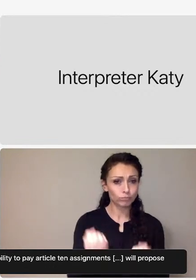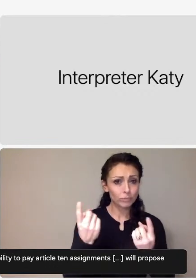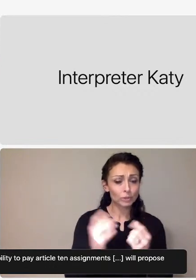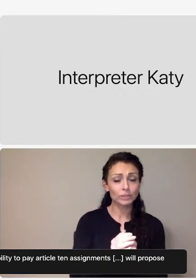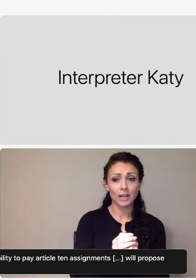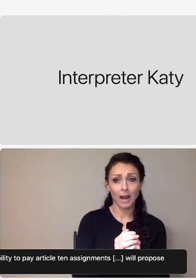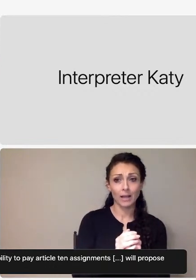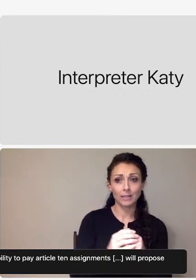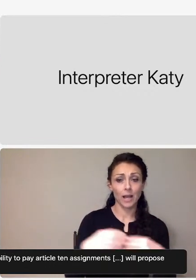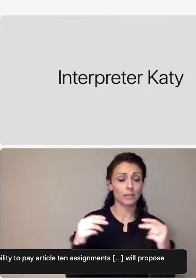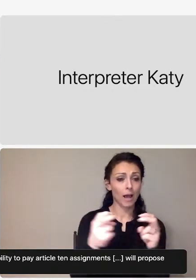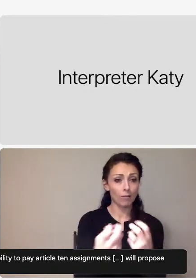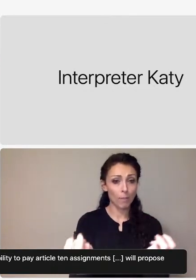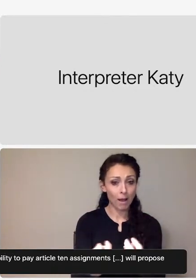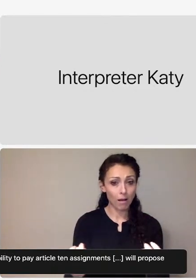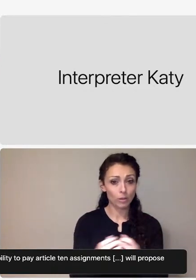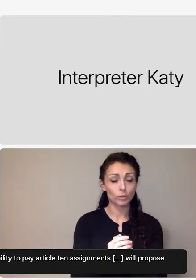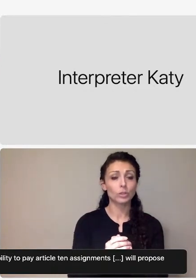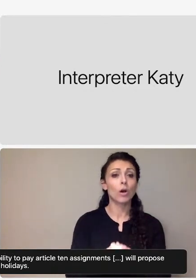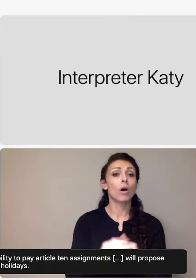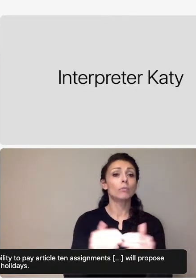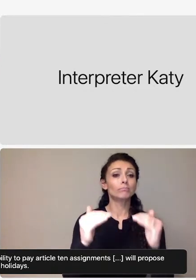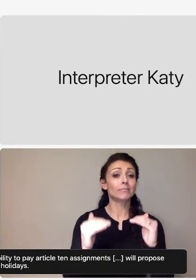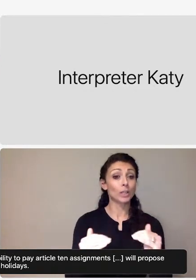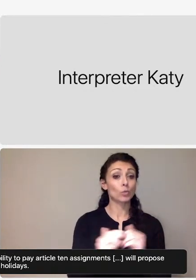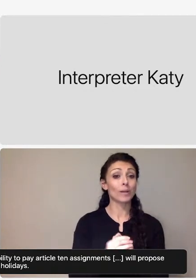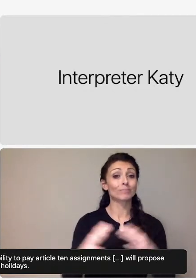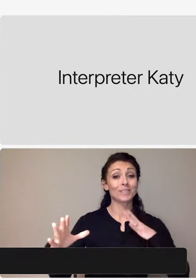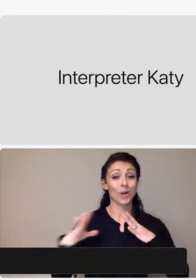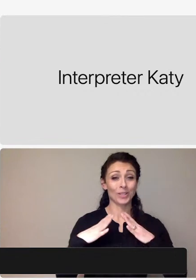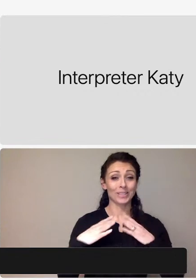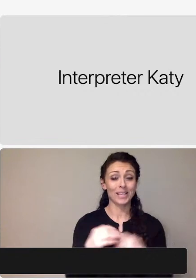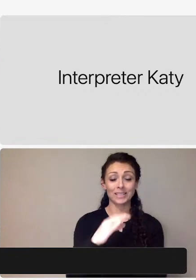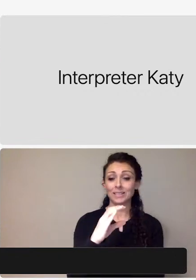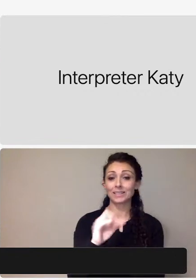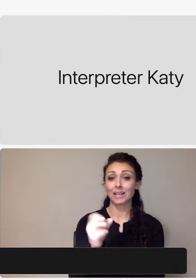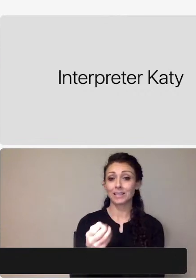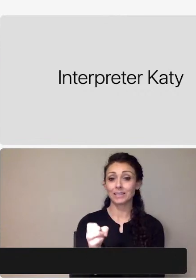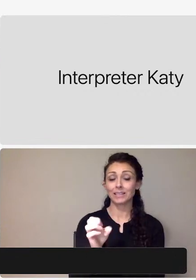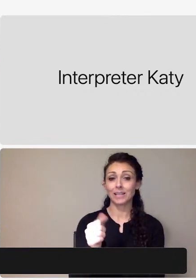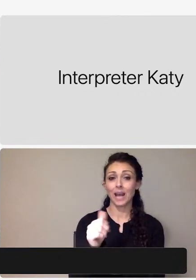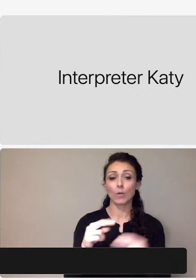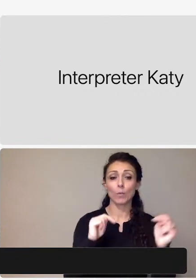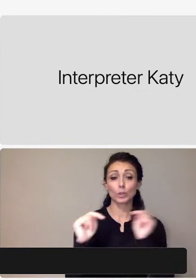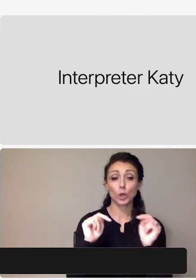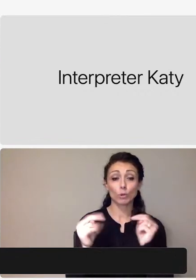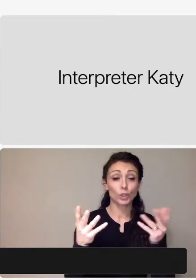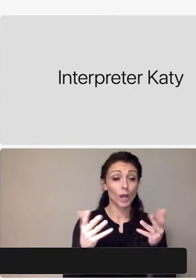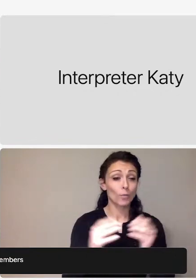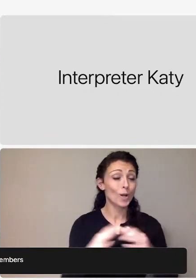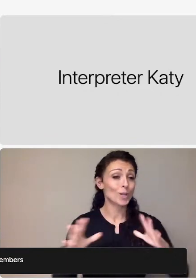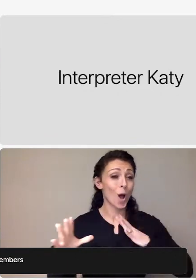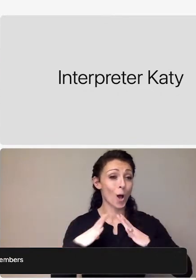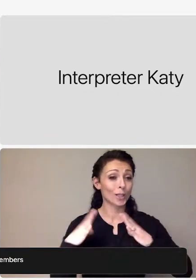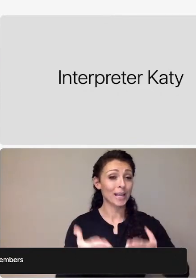and article 14 holidays csa will propose language to enhance the holidays offered to bargaining unit members